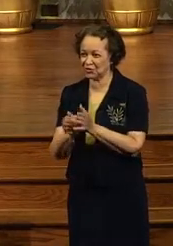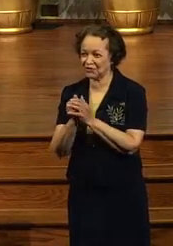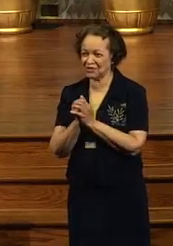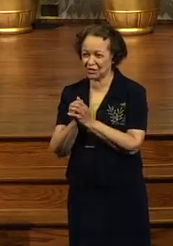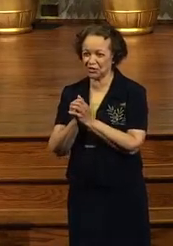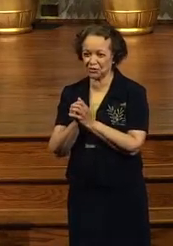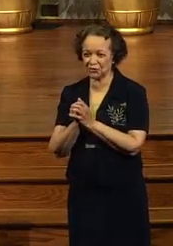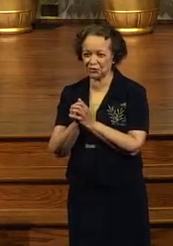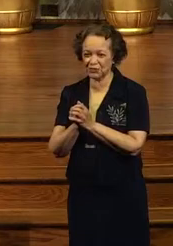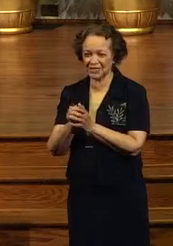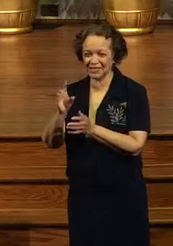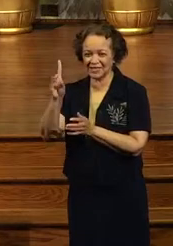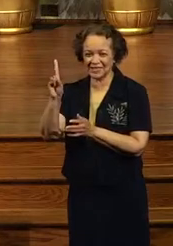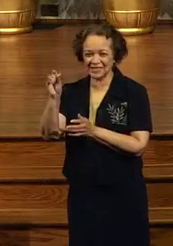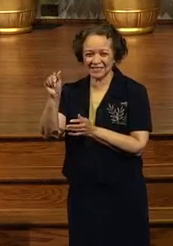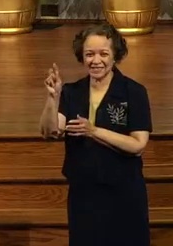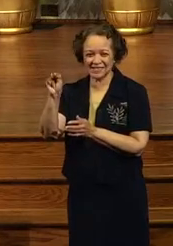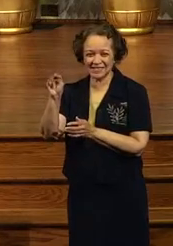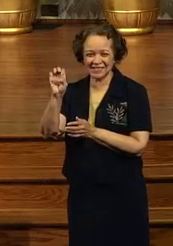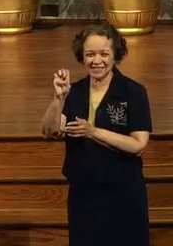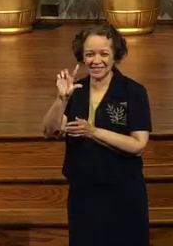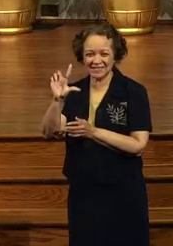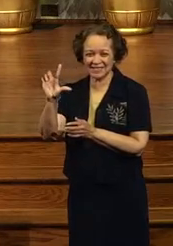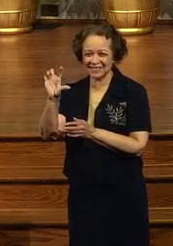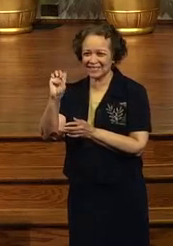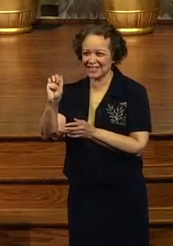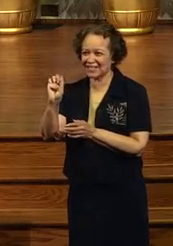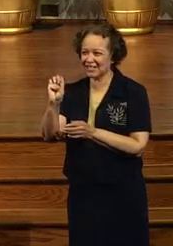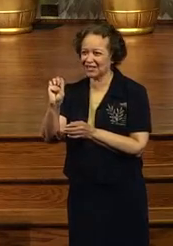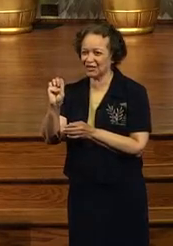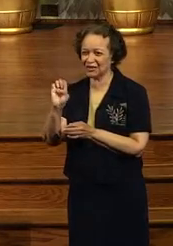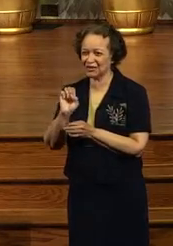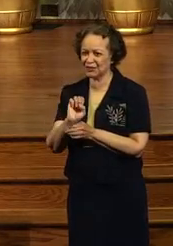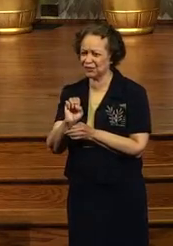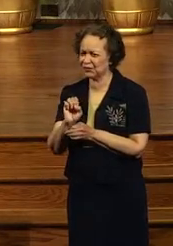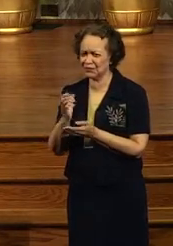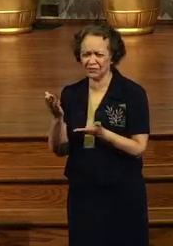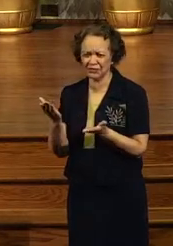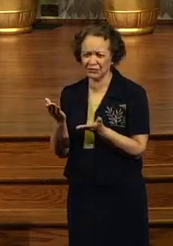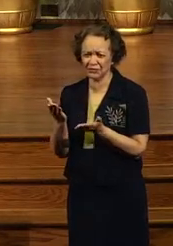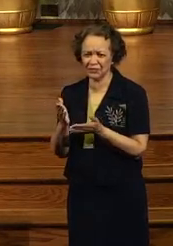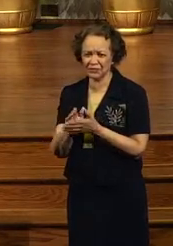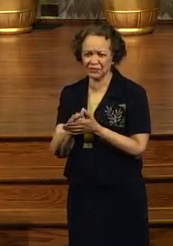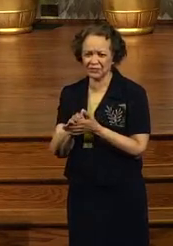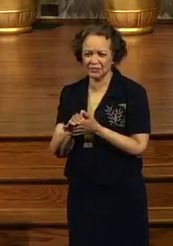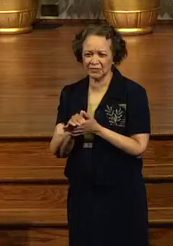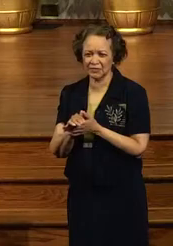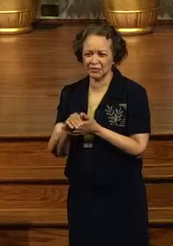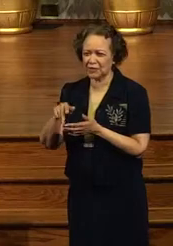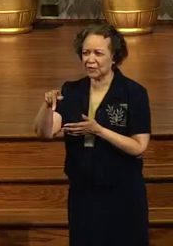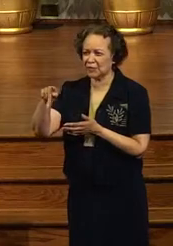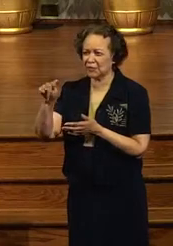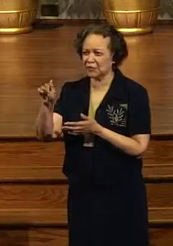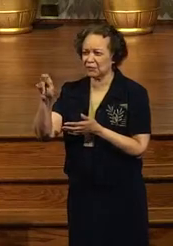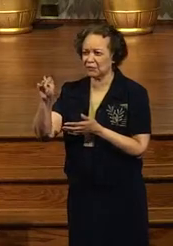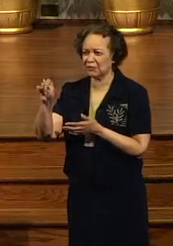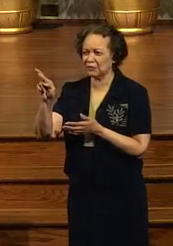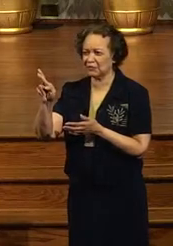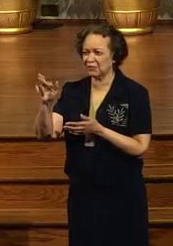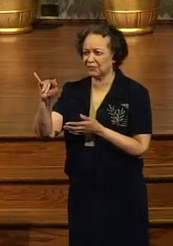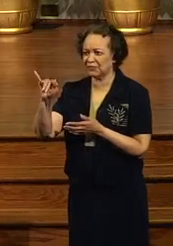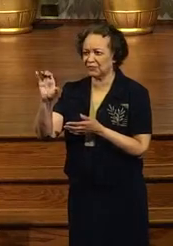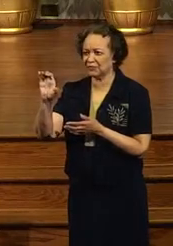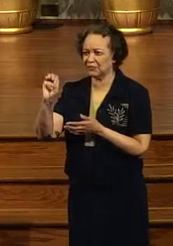Danielle Greenlee, is she here? If you're here, please stand, okay? Patrice Parkinson, is she